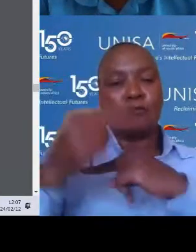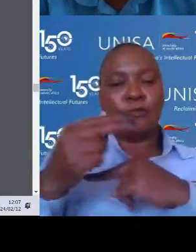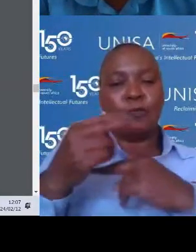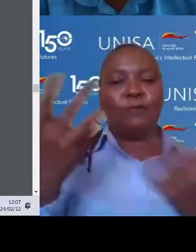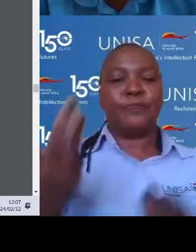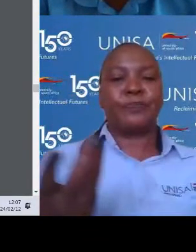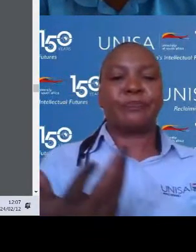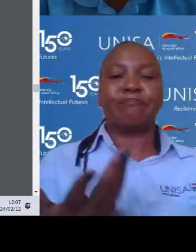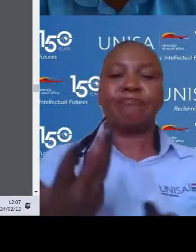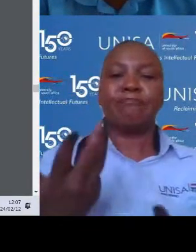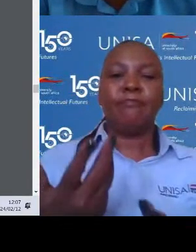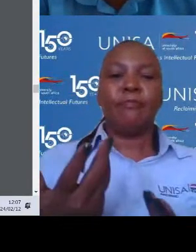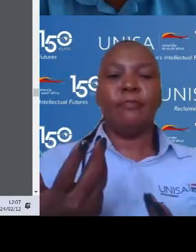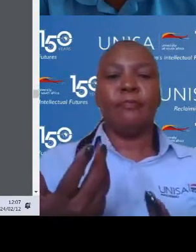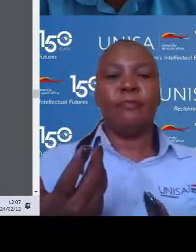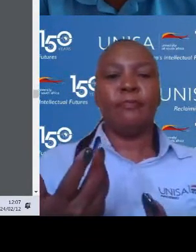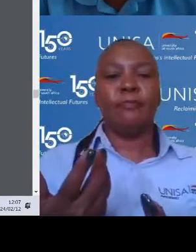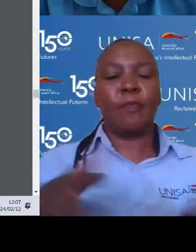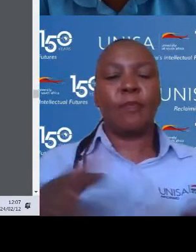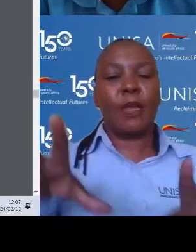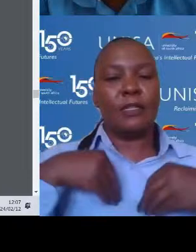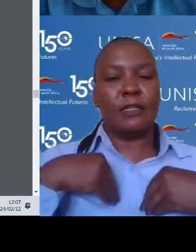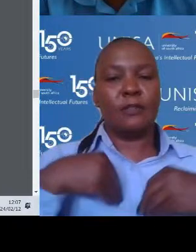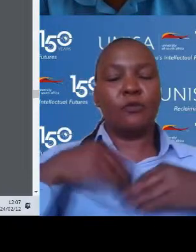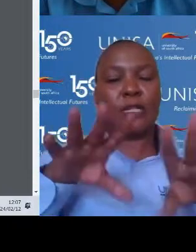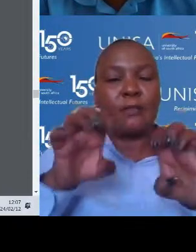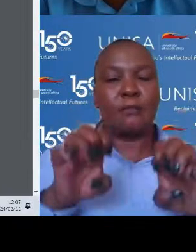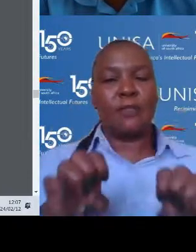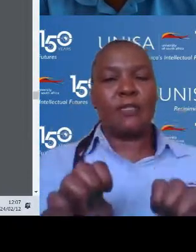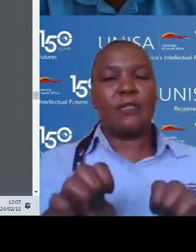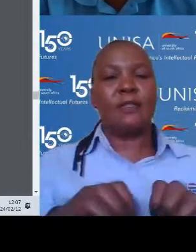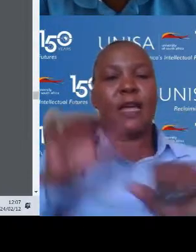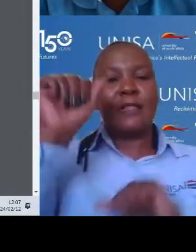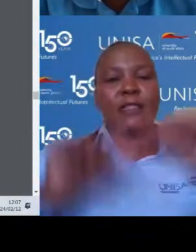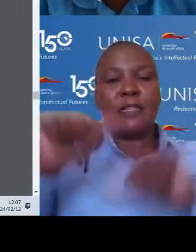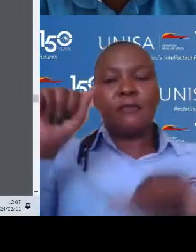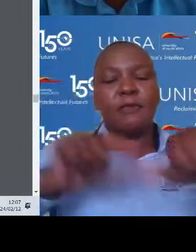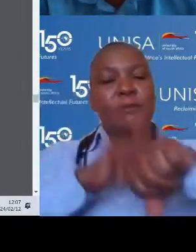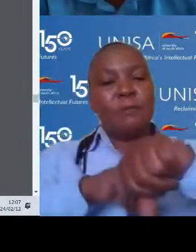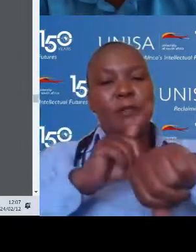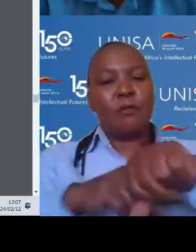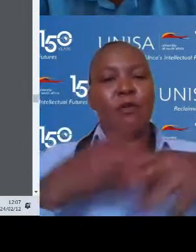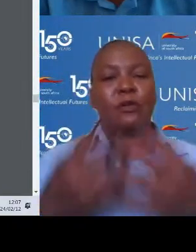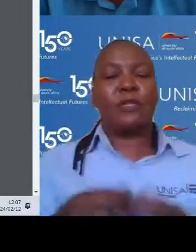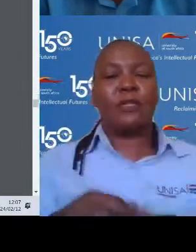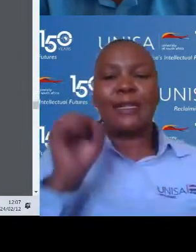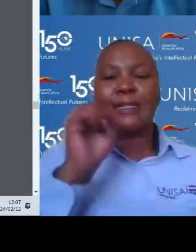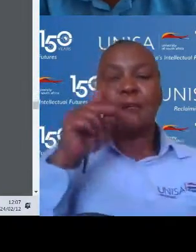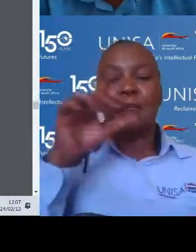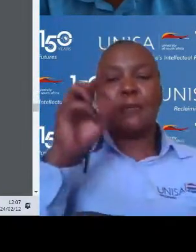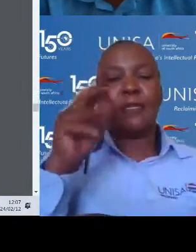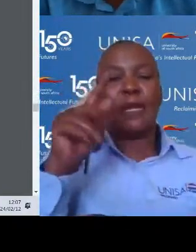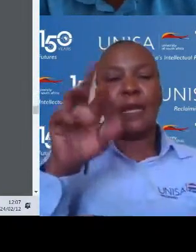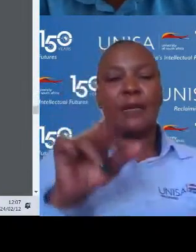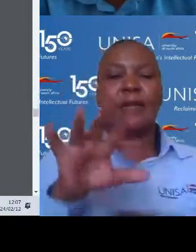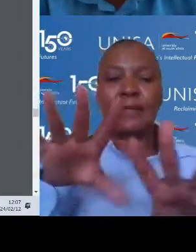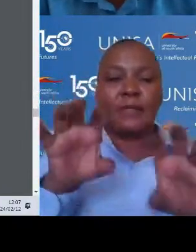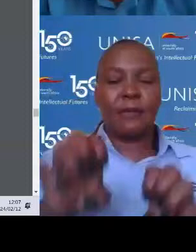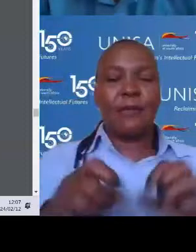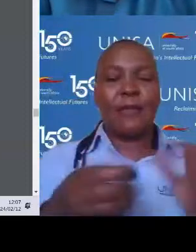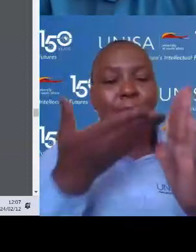The admission to examinations, assessment periods, supplementary examination. So this is your